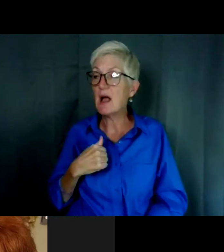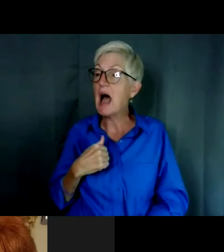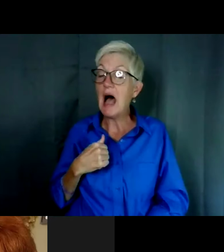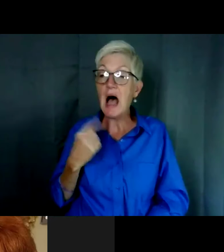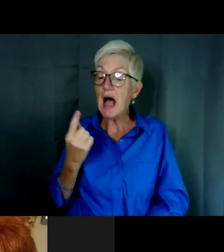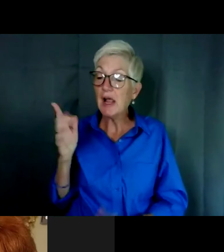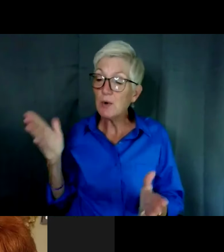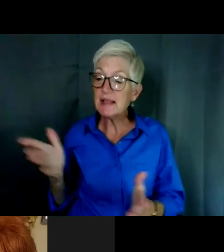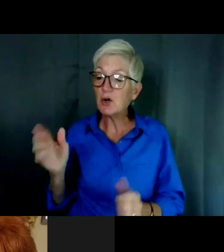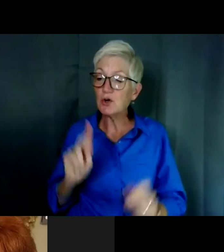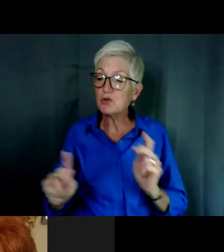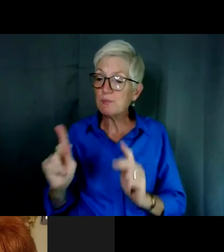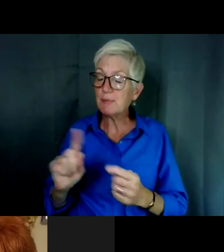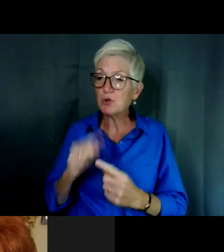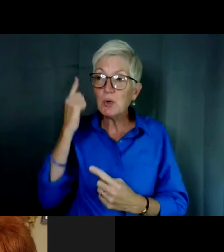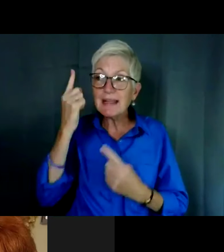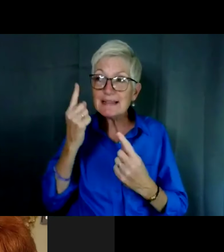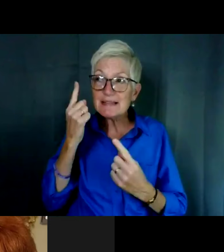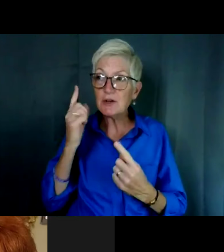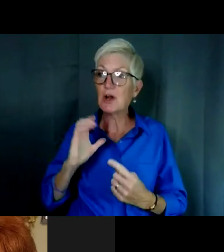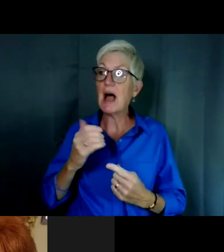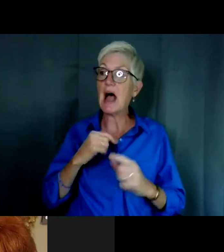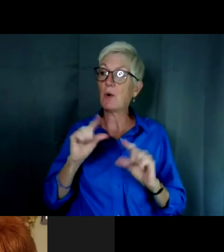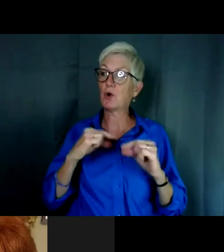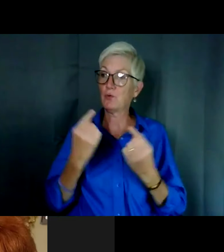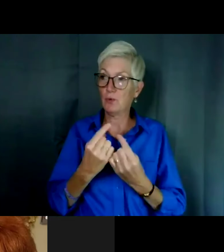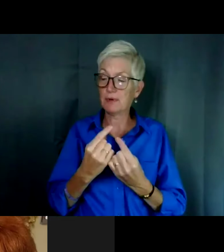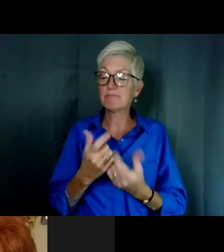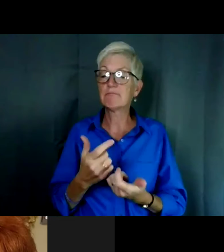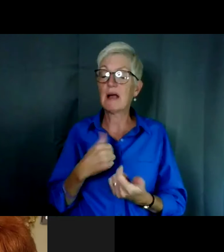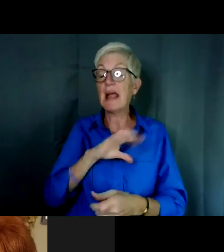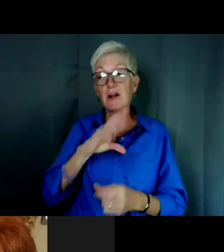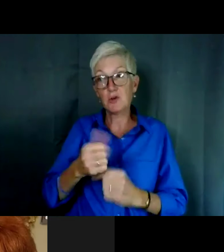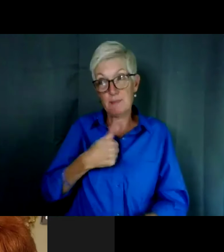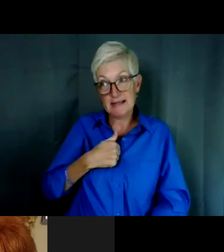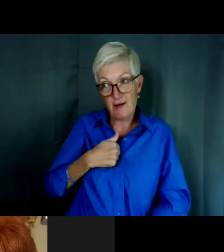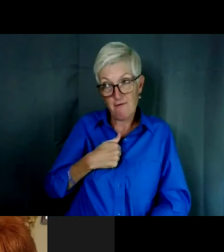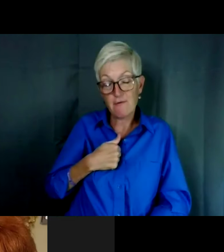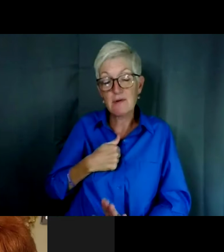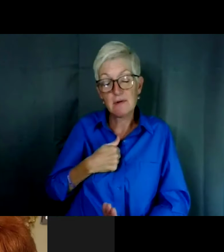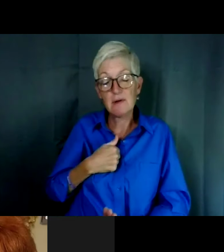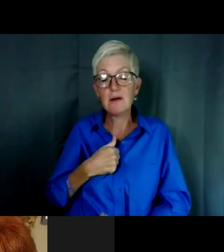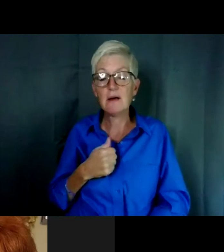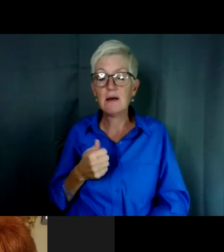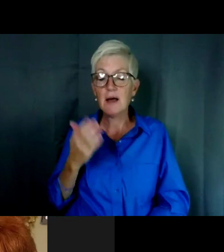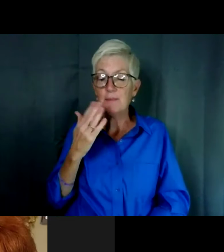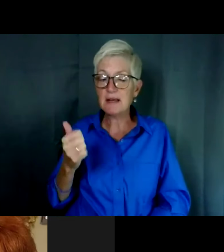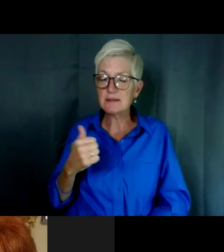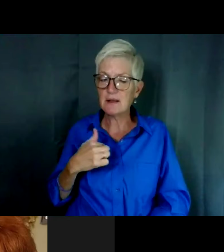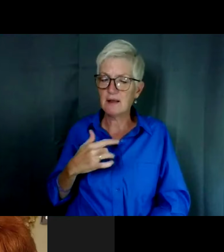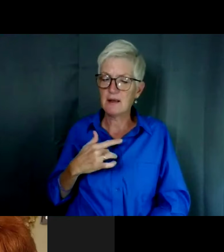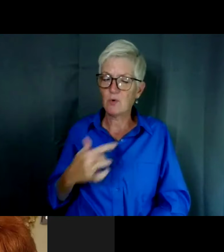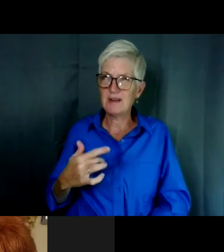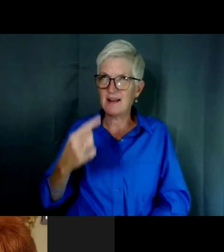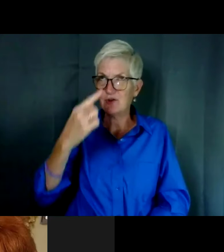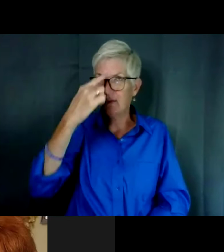to consider our group, and I always include myself among those, because we tend to think outside